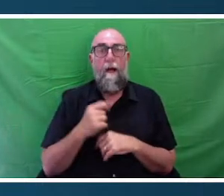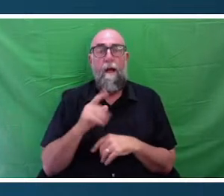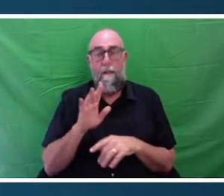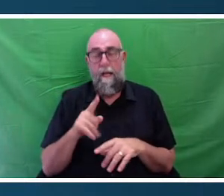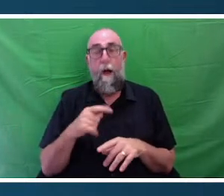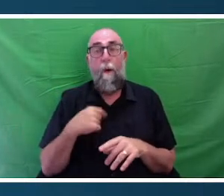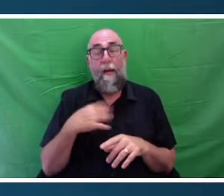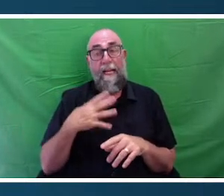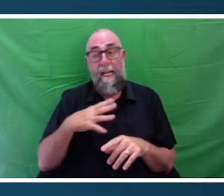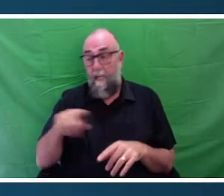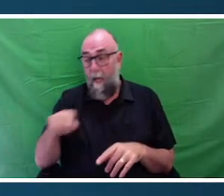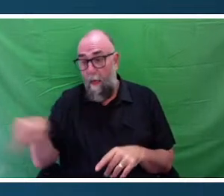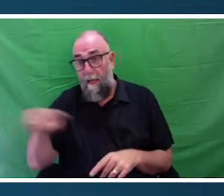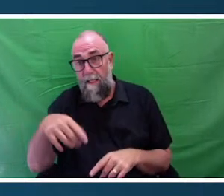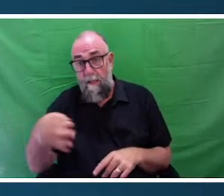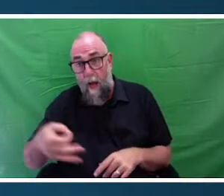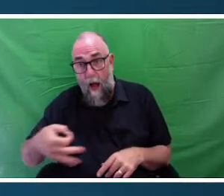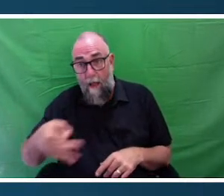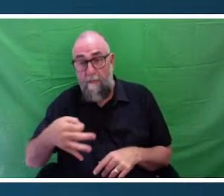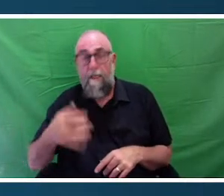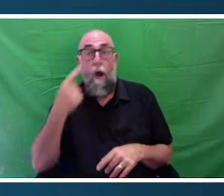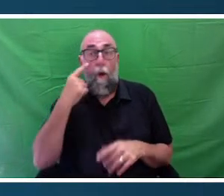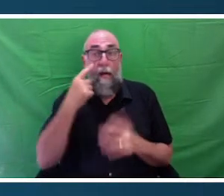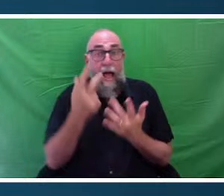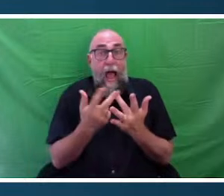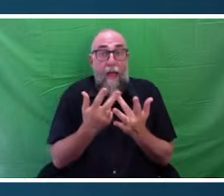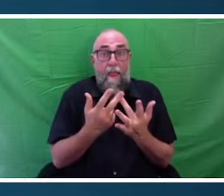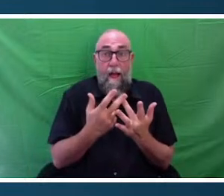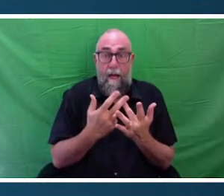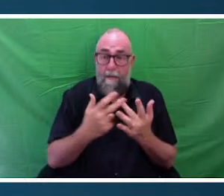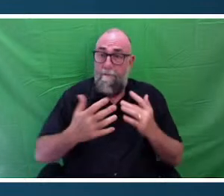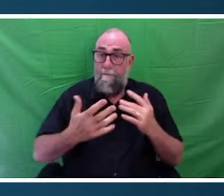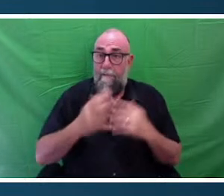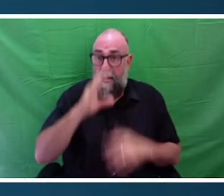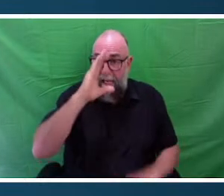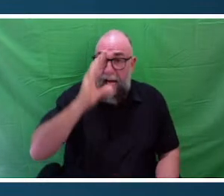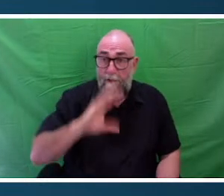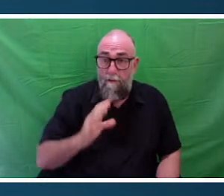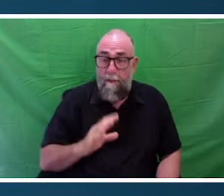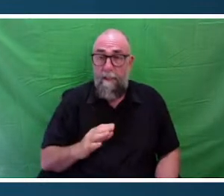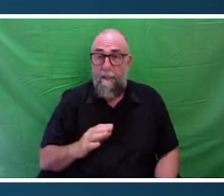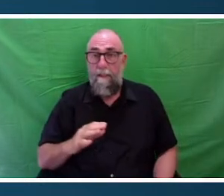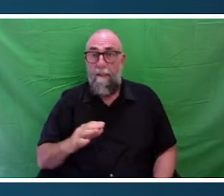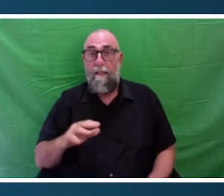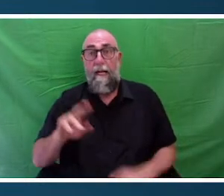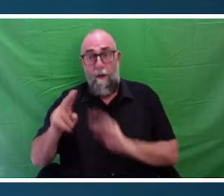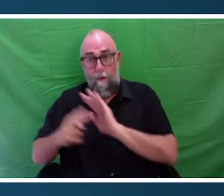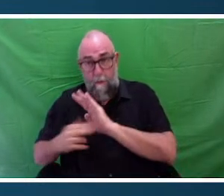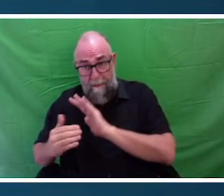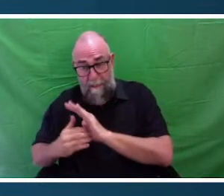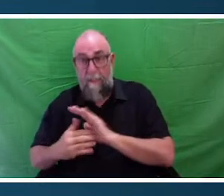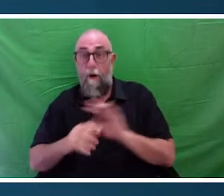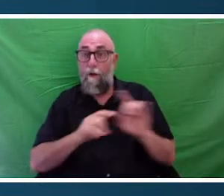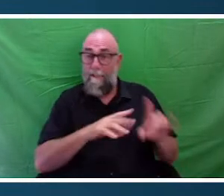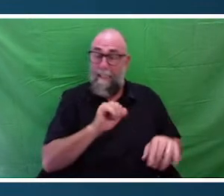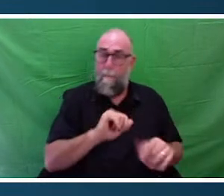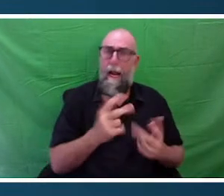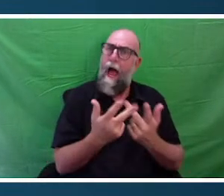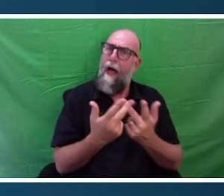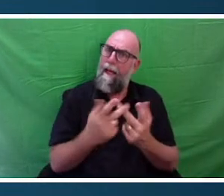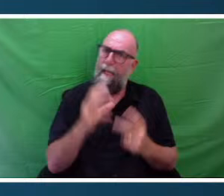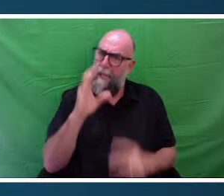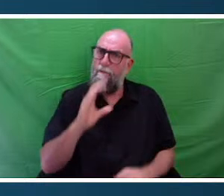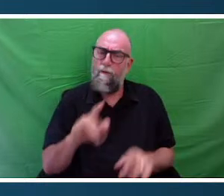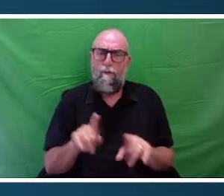Zealand for labor mobility opportunities. And given all the findings related to worker welfare